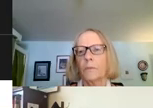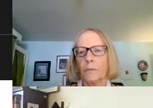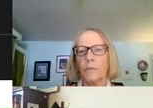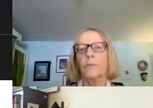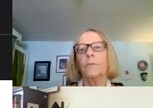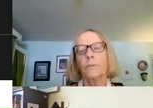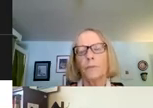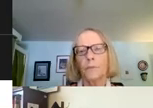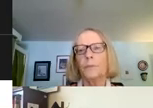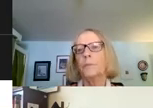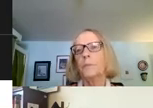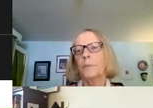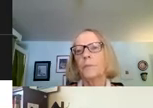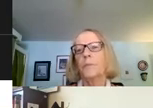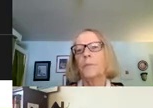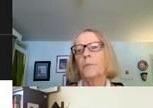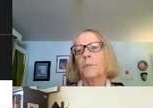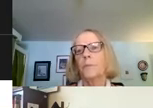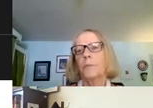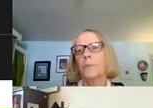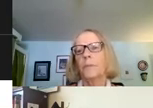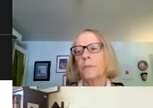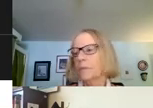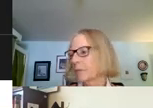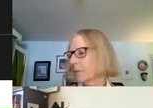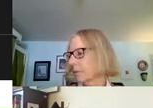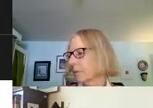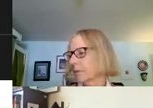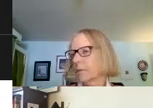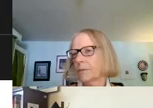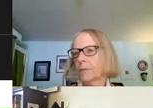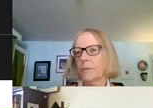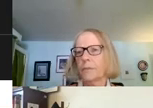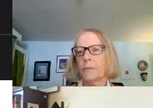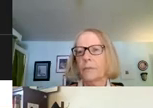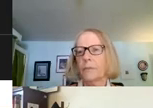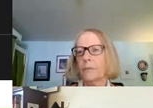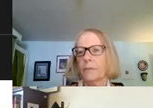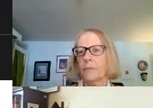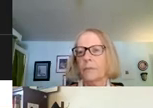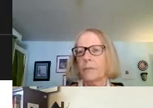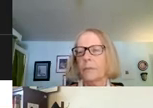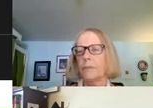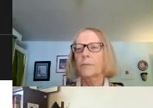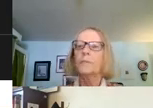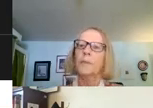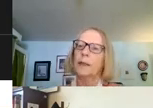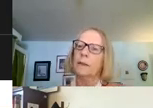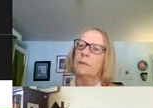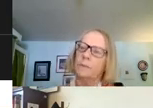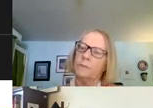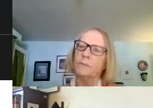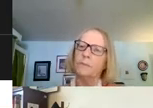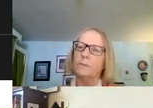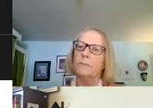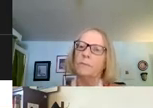competency. So competency has historically been used in a lot of legal circles, but also in some medical circles,